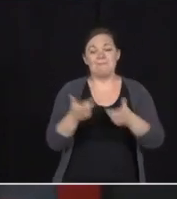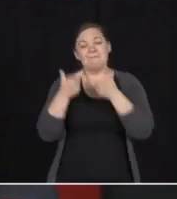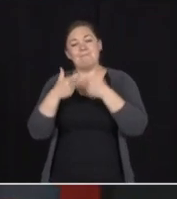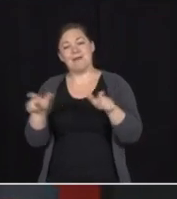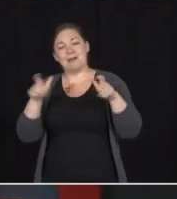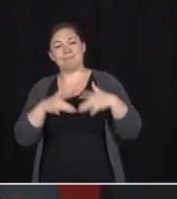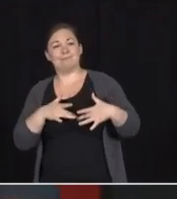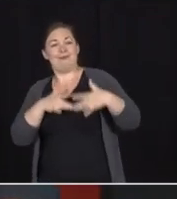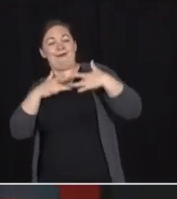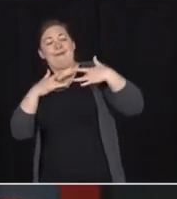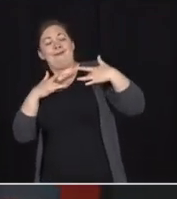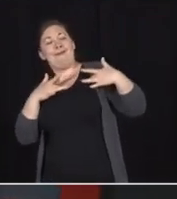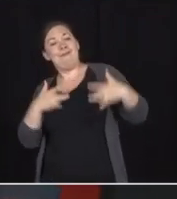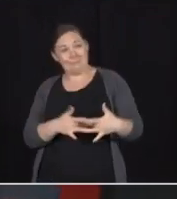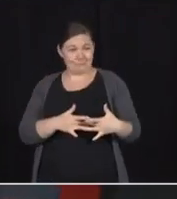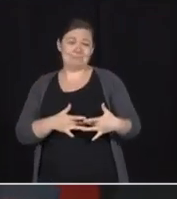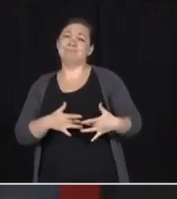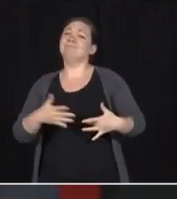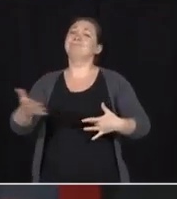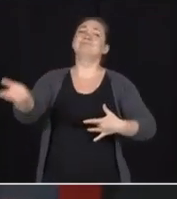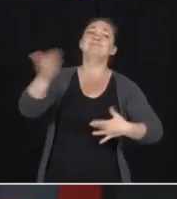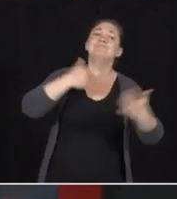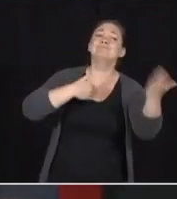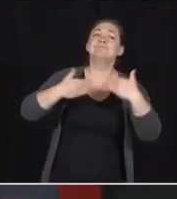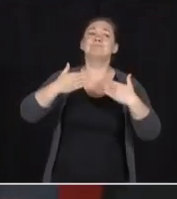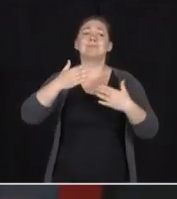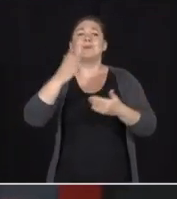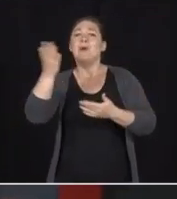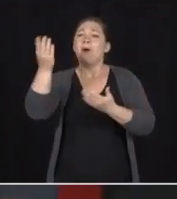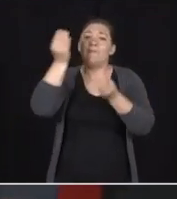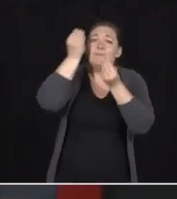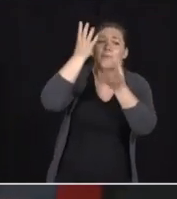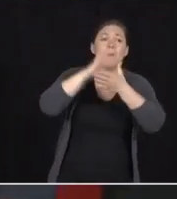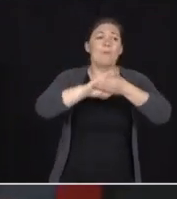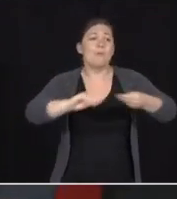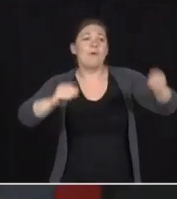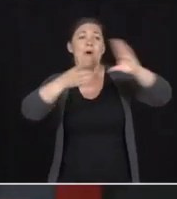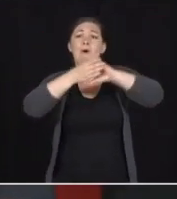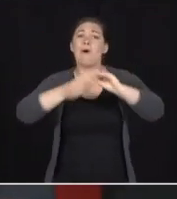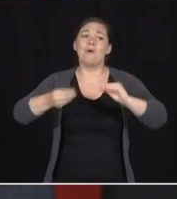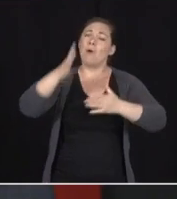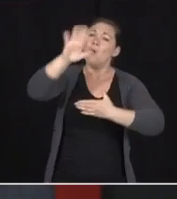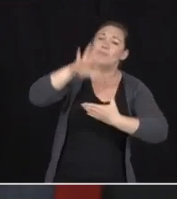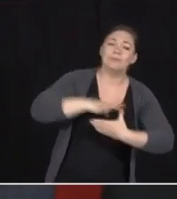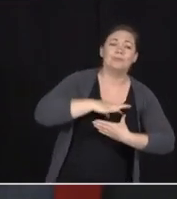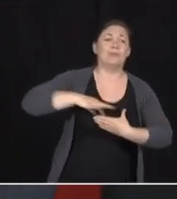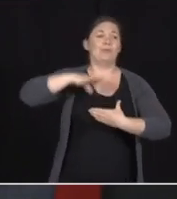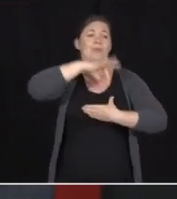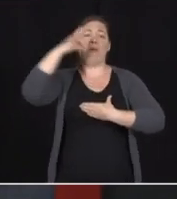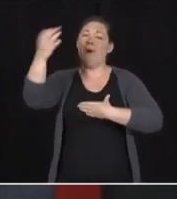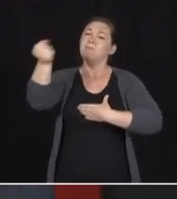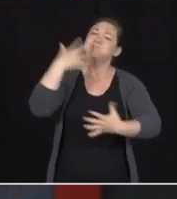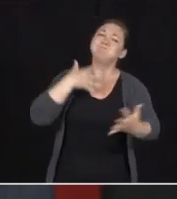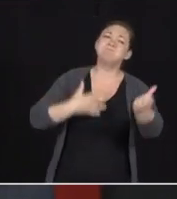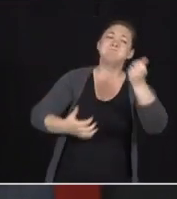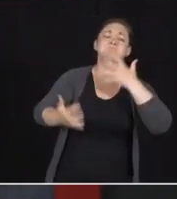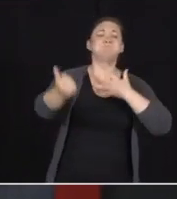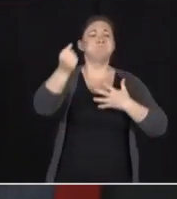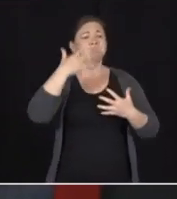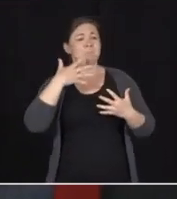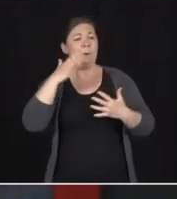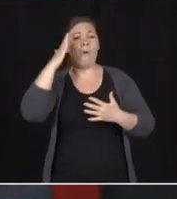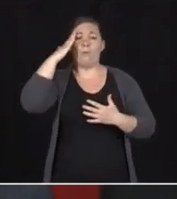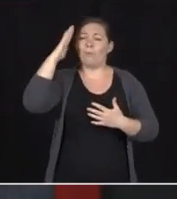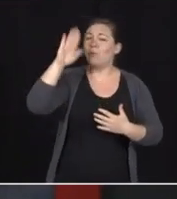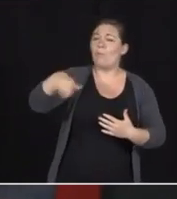us what true Ontario spirit is all about. Stories that remind us that Ontario remains a place where people are eager to